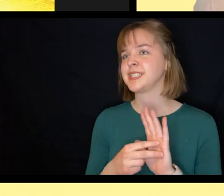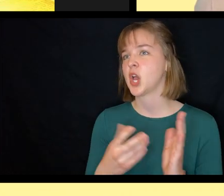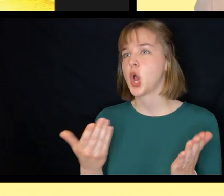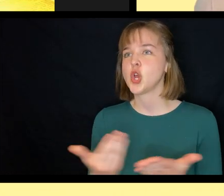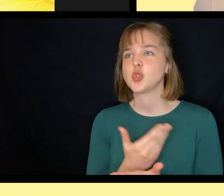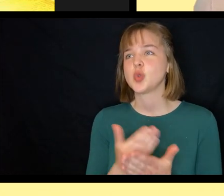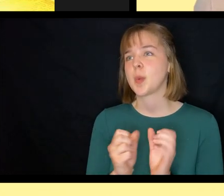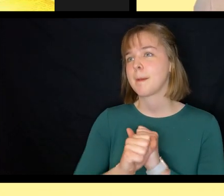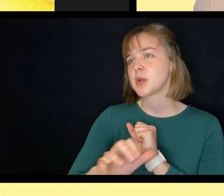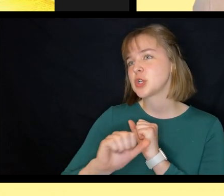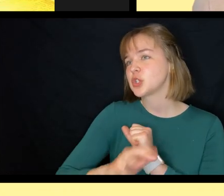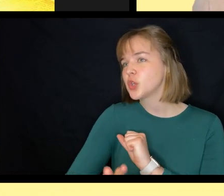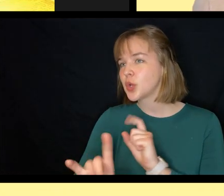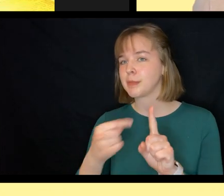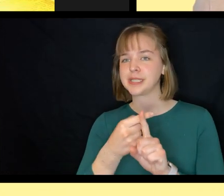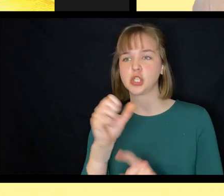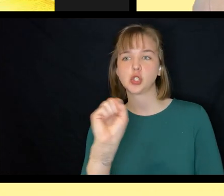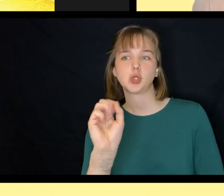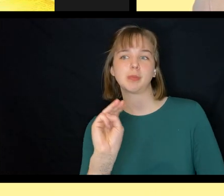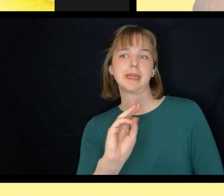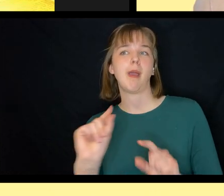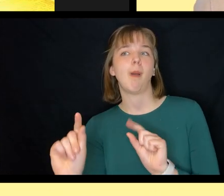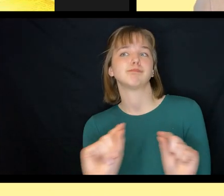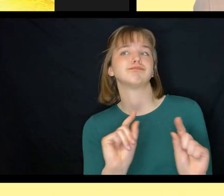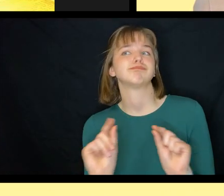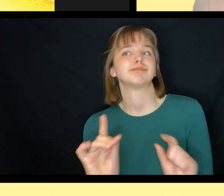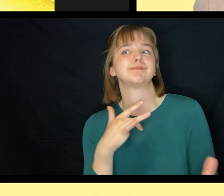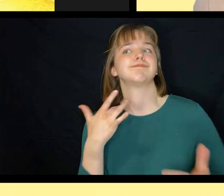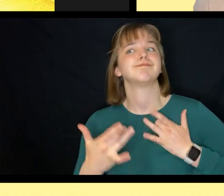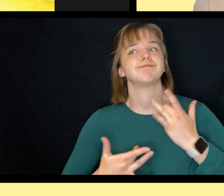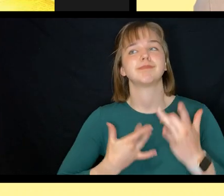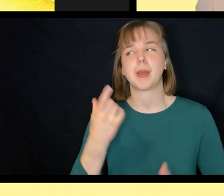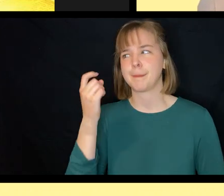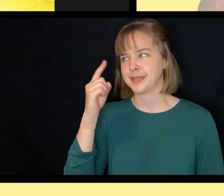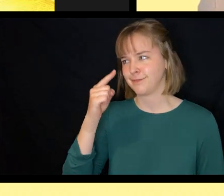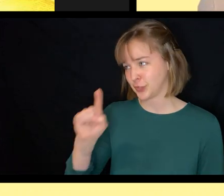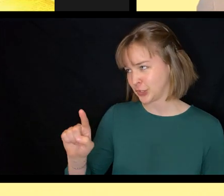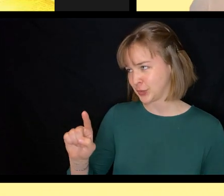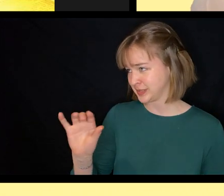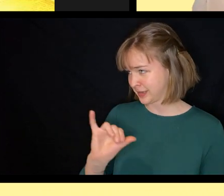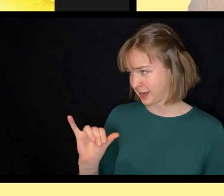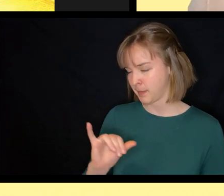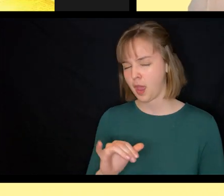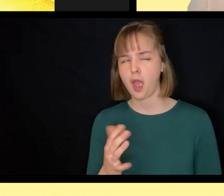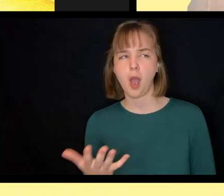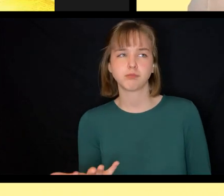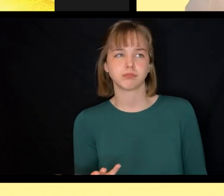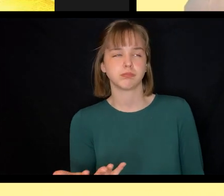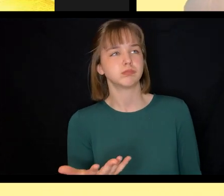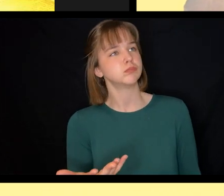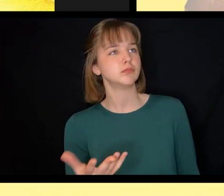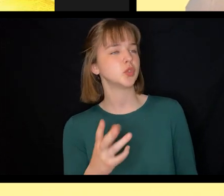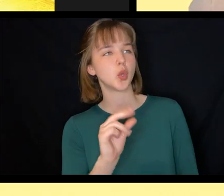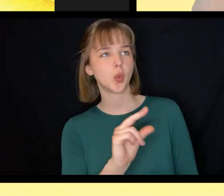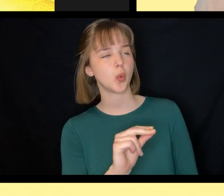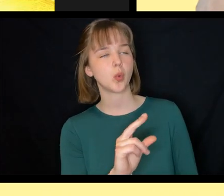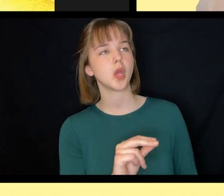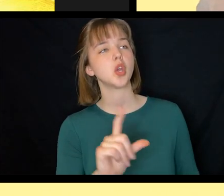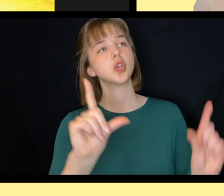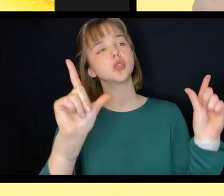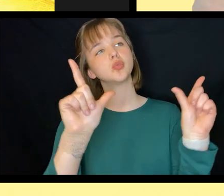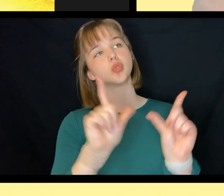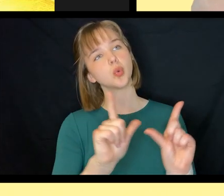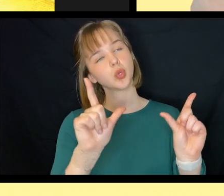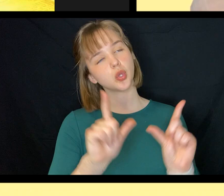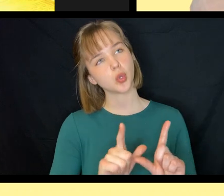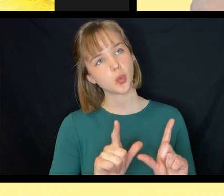cool commercials and like all the hype on social and stuff, but I don't think that's the same for you. No, I think like the road to Tokyo for me